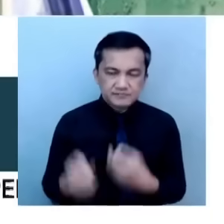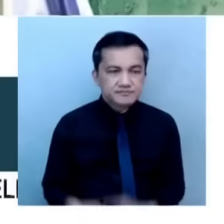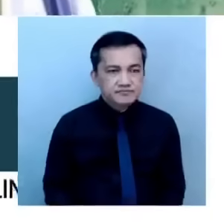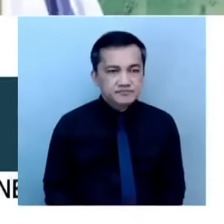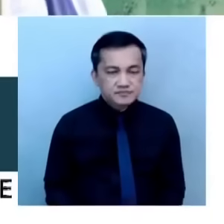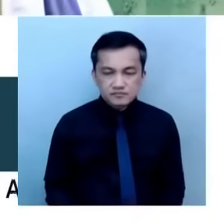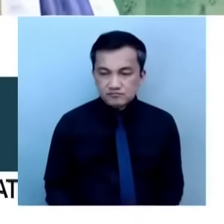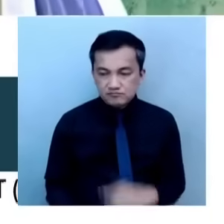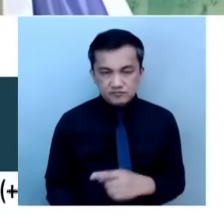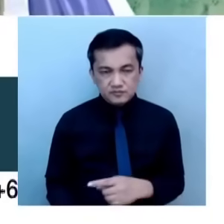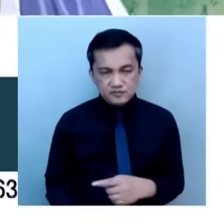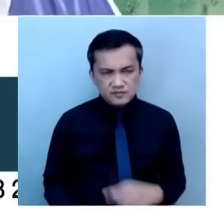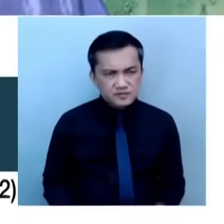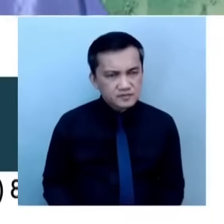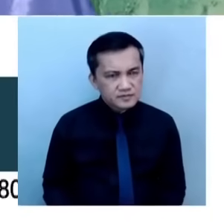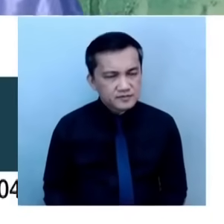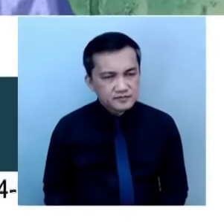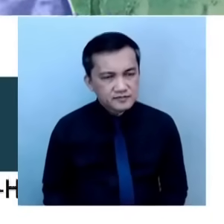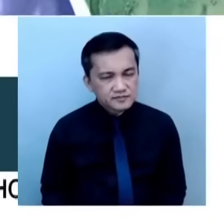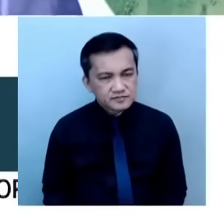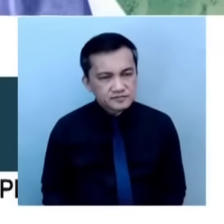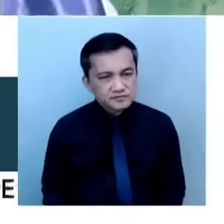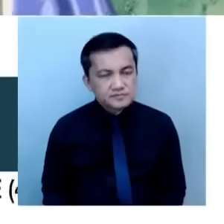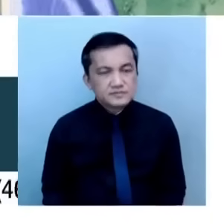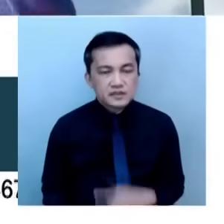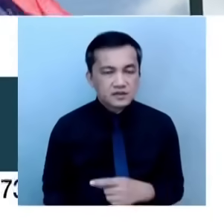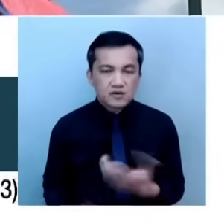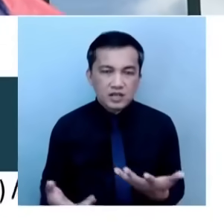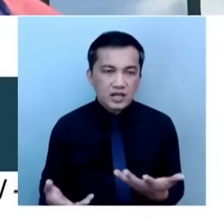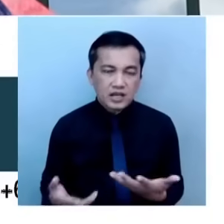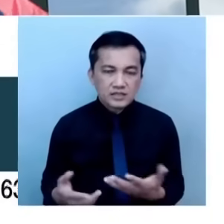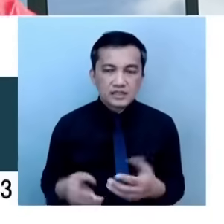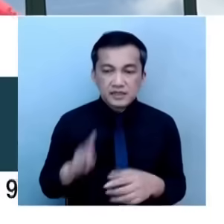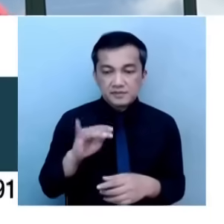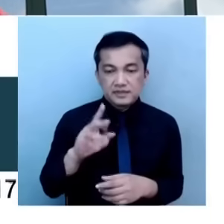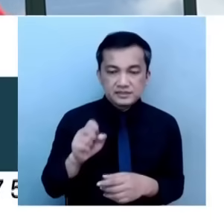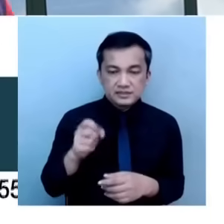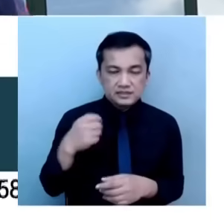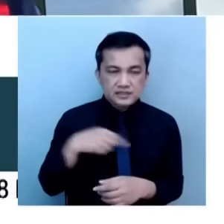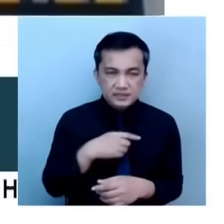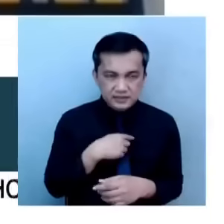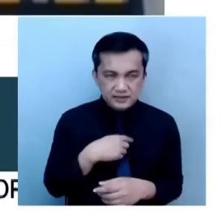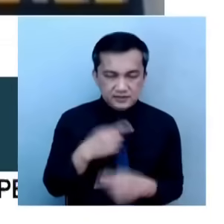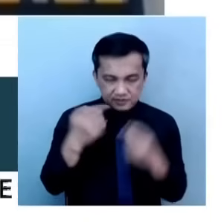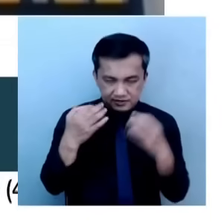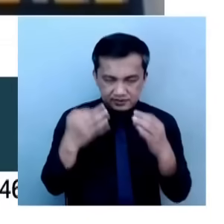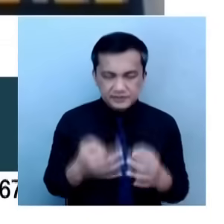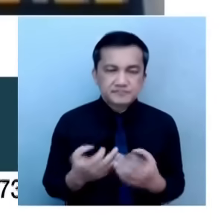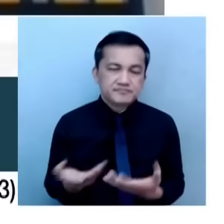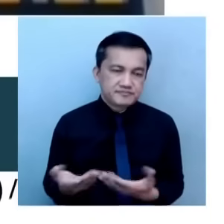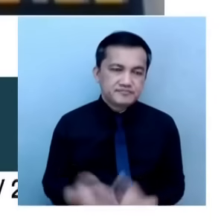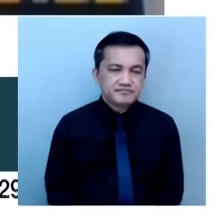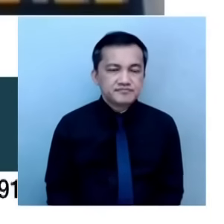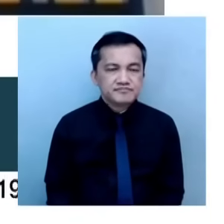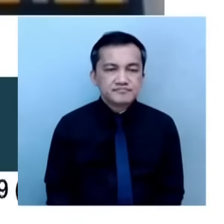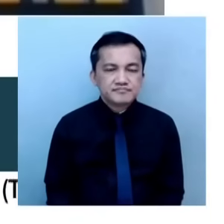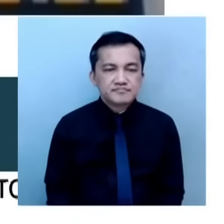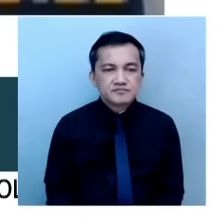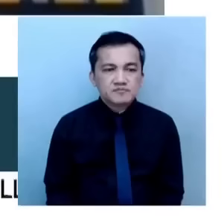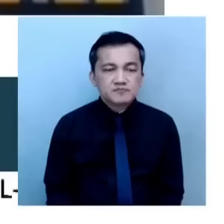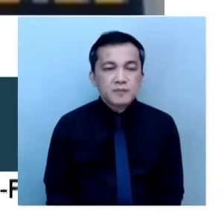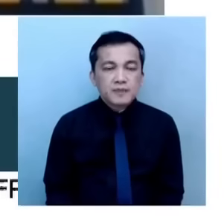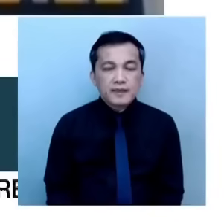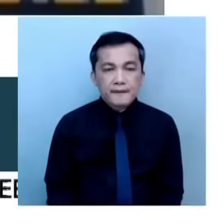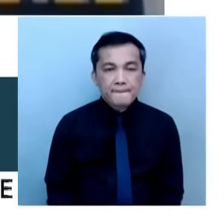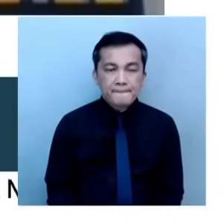yung evidence na meron po sa kanila, yun po ang pagbabasihan ng NTC to decide on this issue. We do not feel any pressure